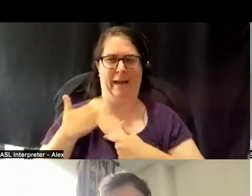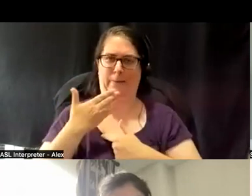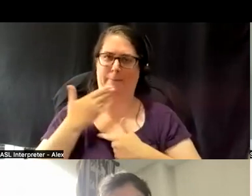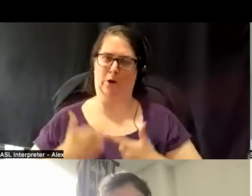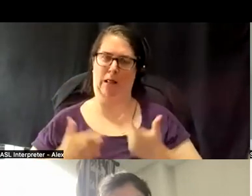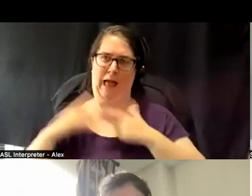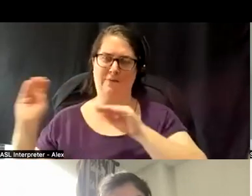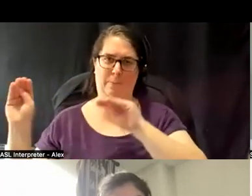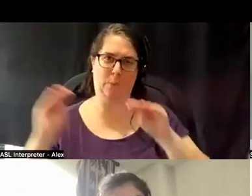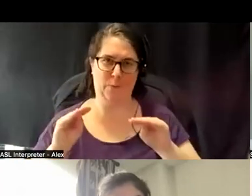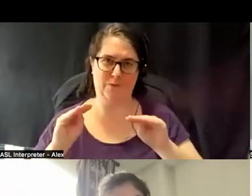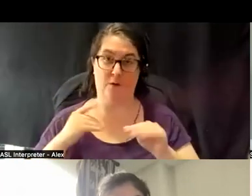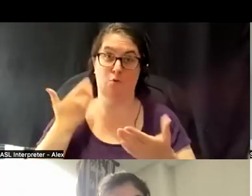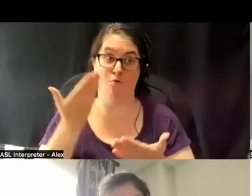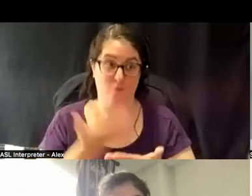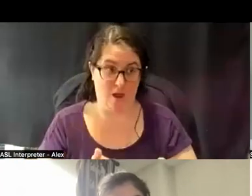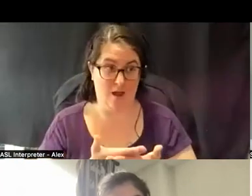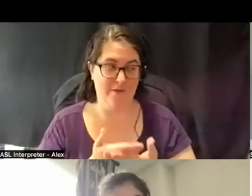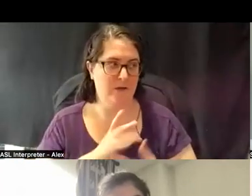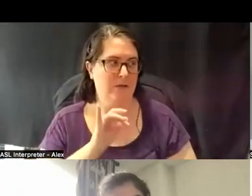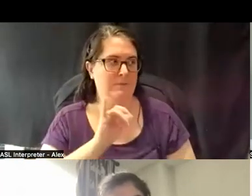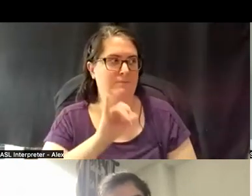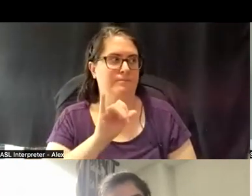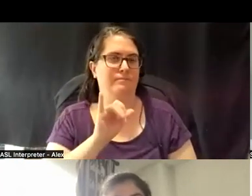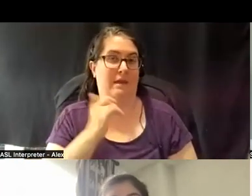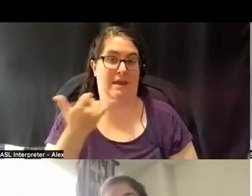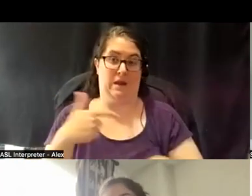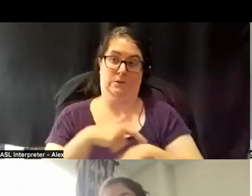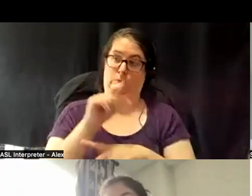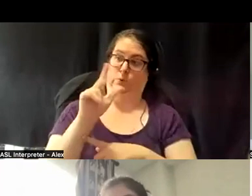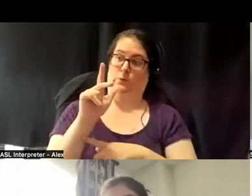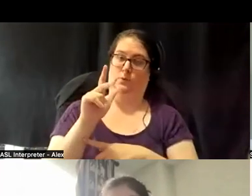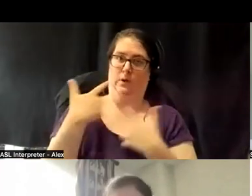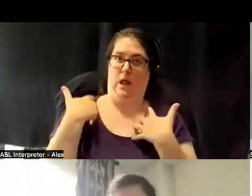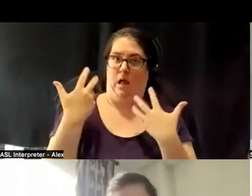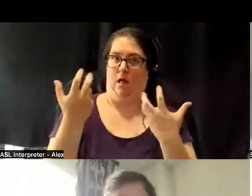now coming into the knowledge and the time that, you know, health is wealth.